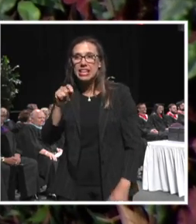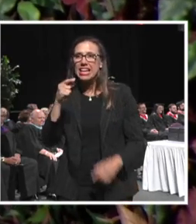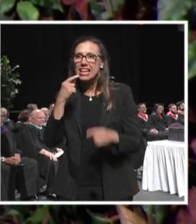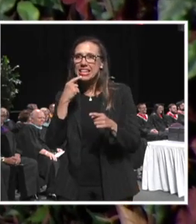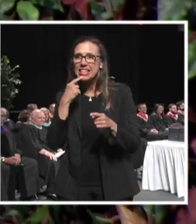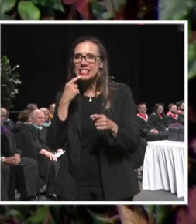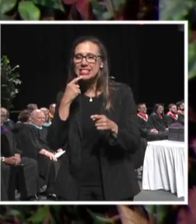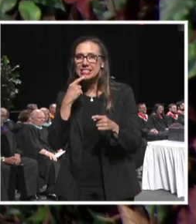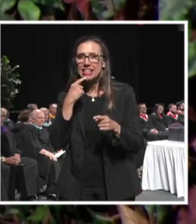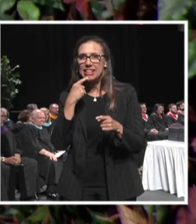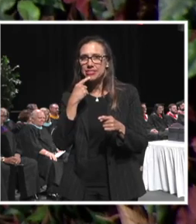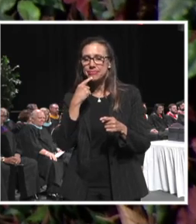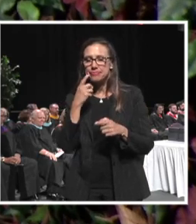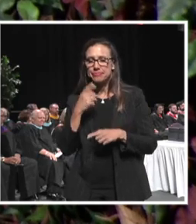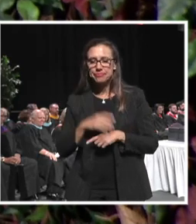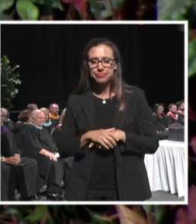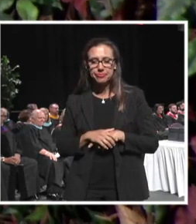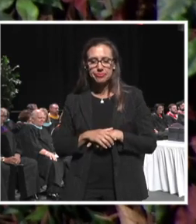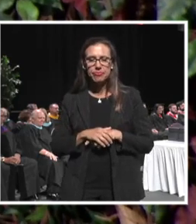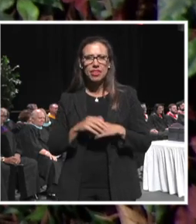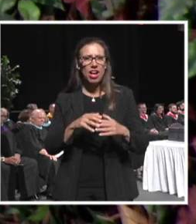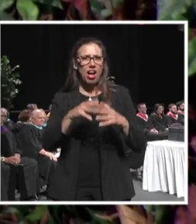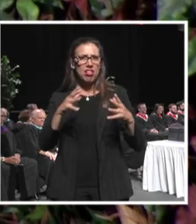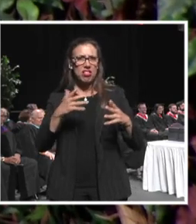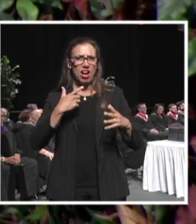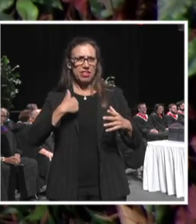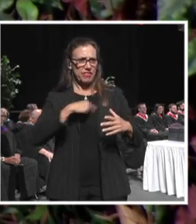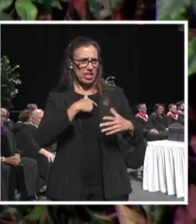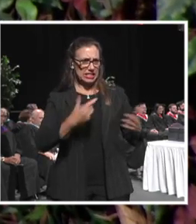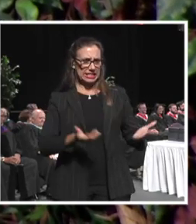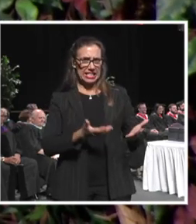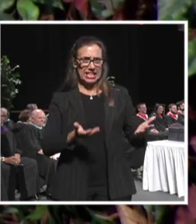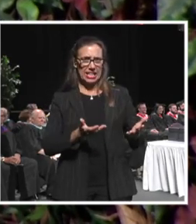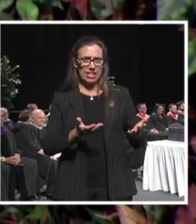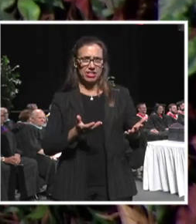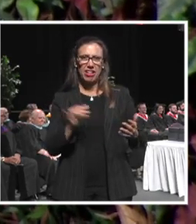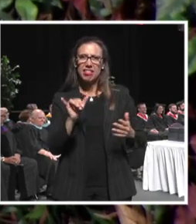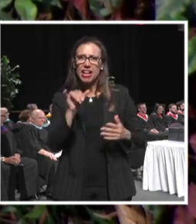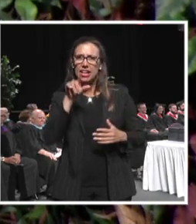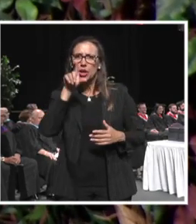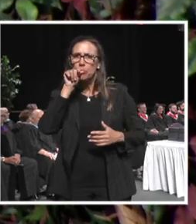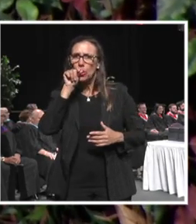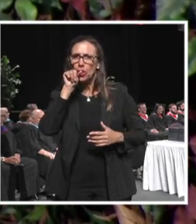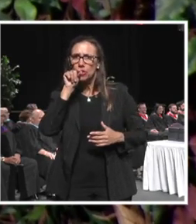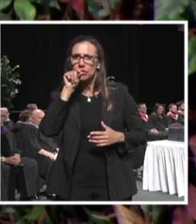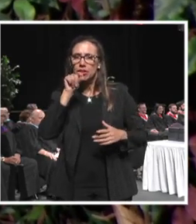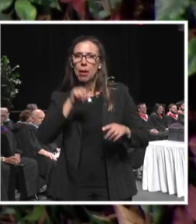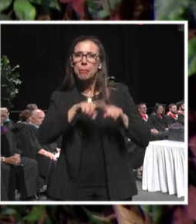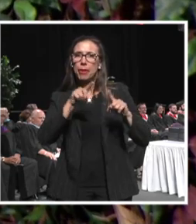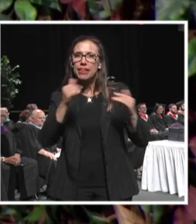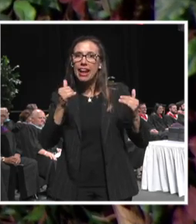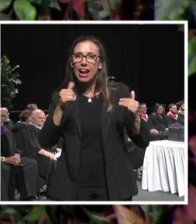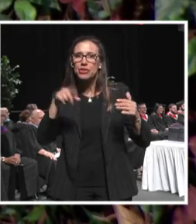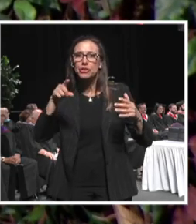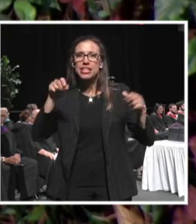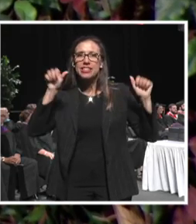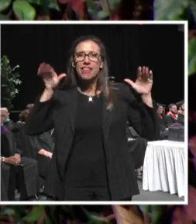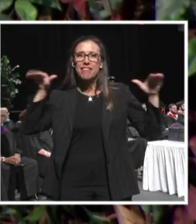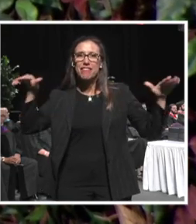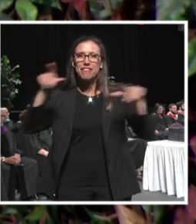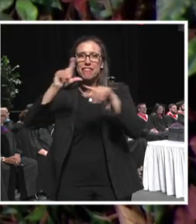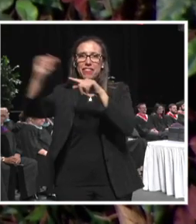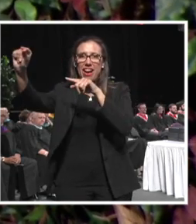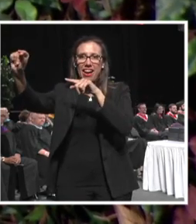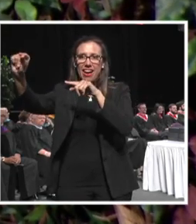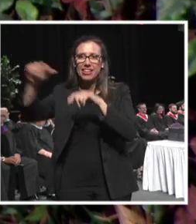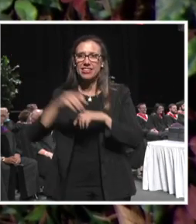piece of advice. There's a lot of us out here that are birds. We all just need to fly. You